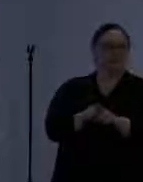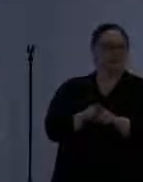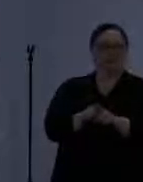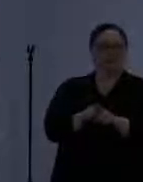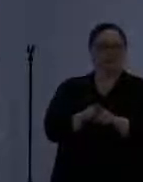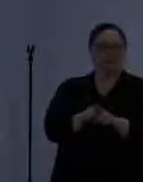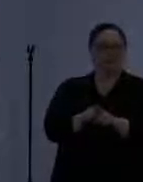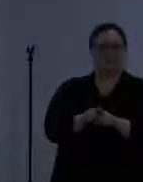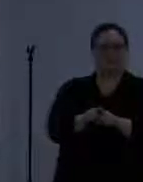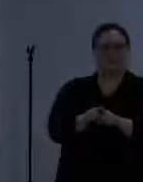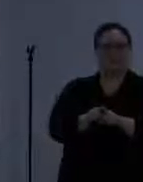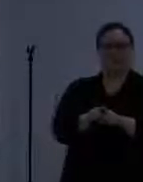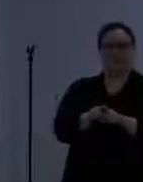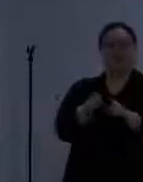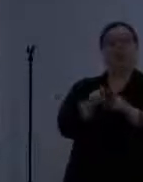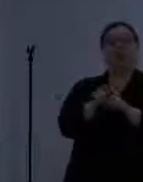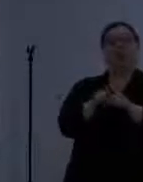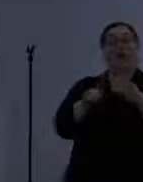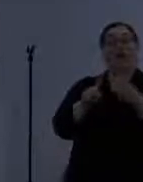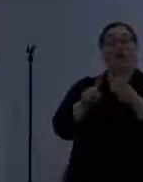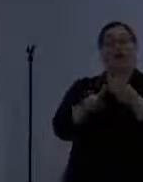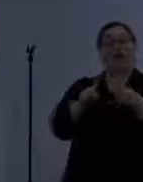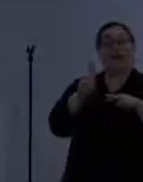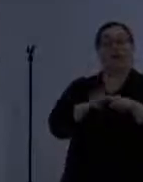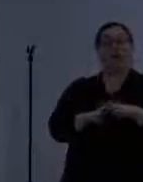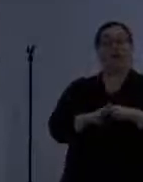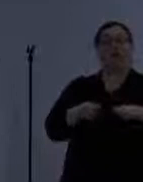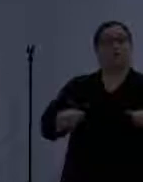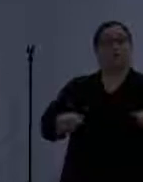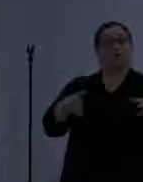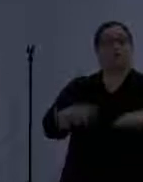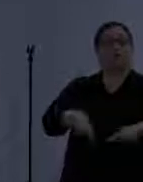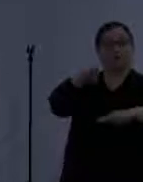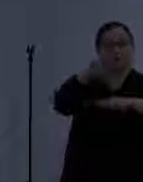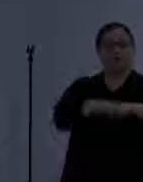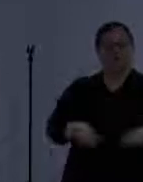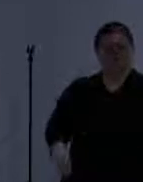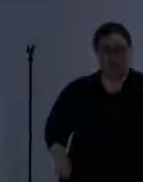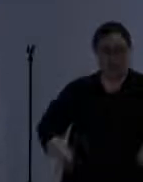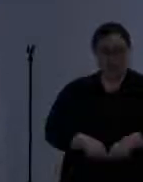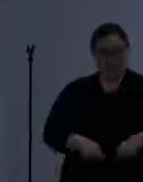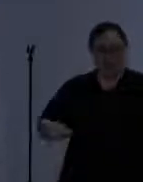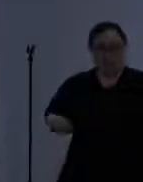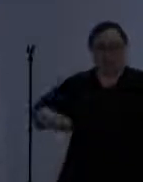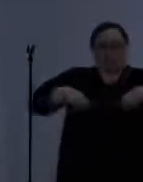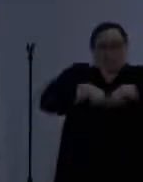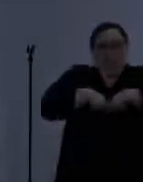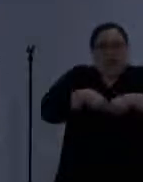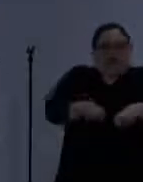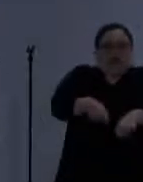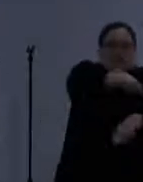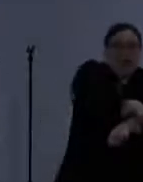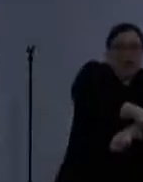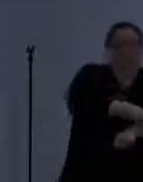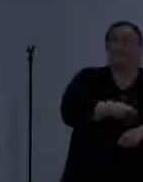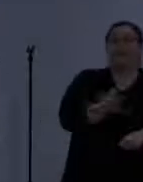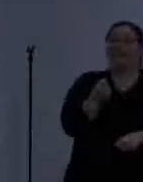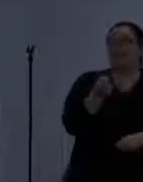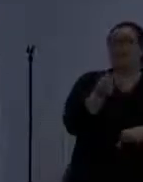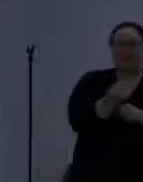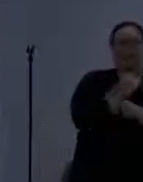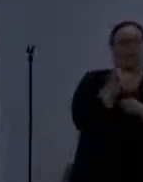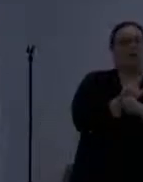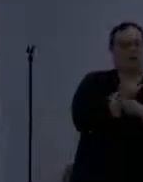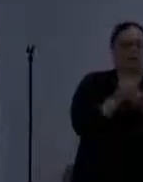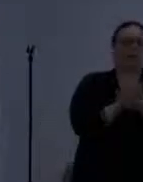buckled in to their wheelchair or restrained in that way. There's chemical restraints, and